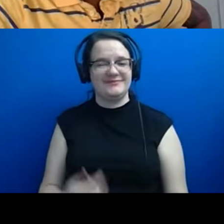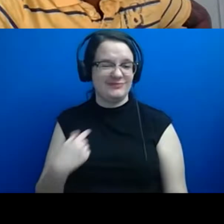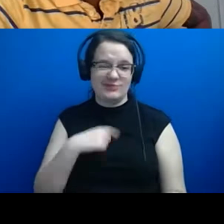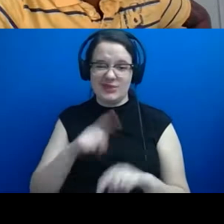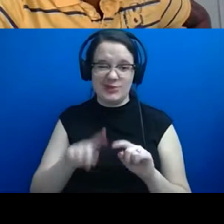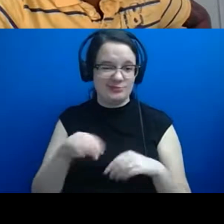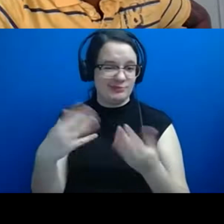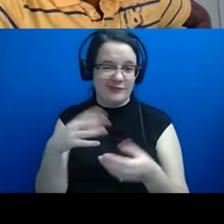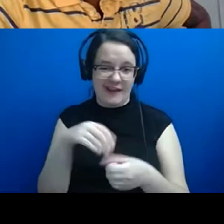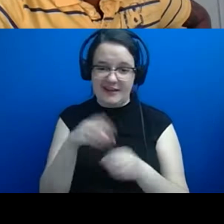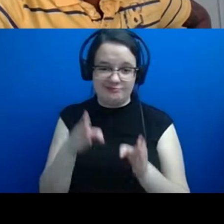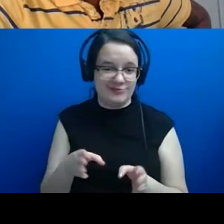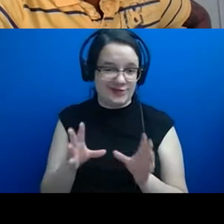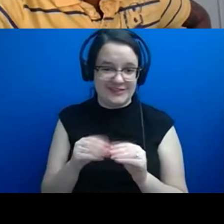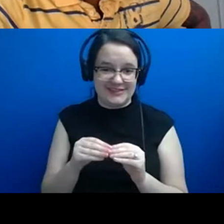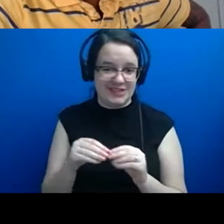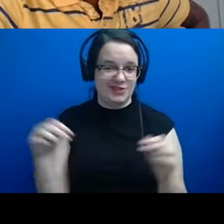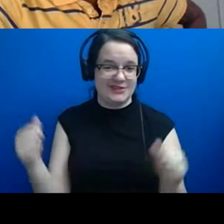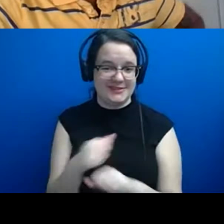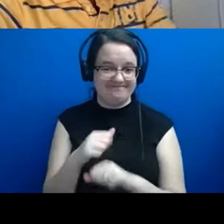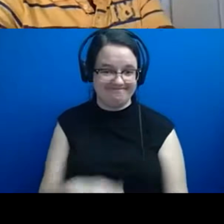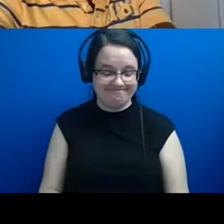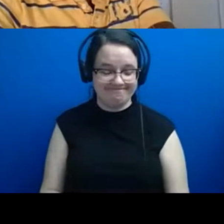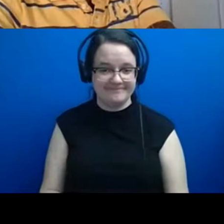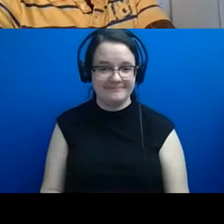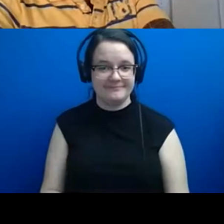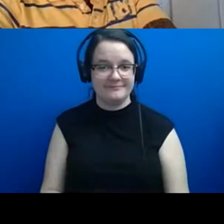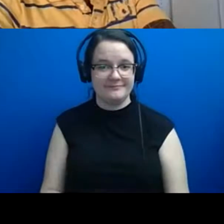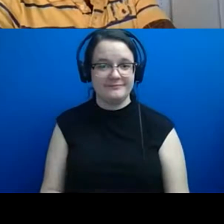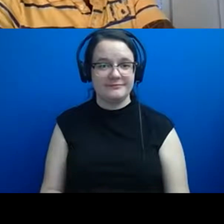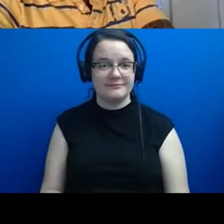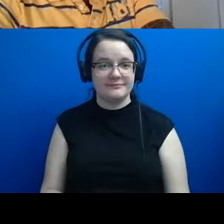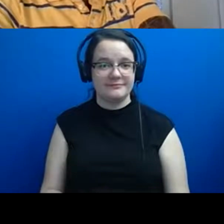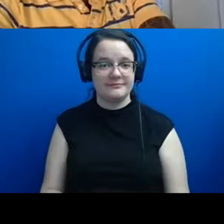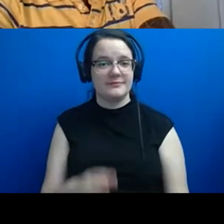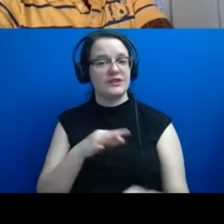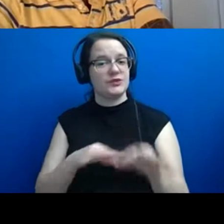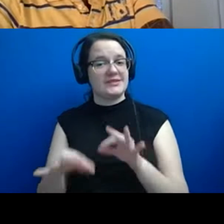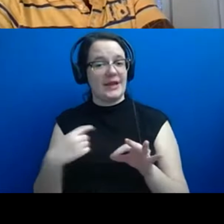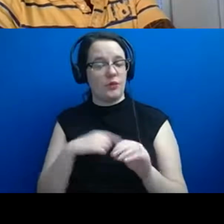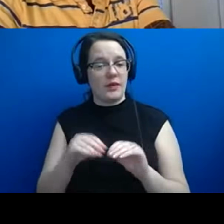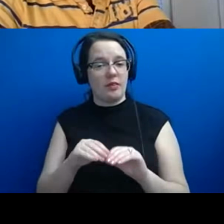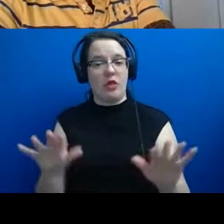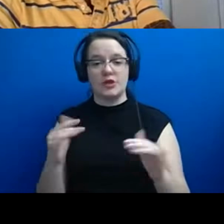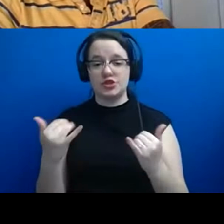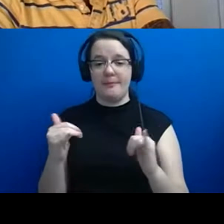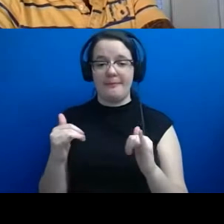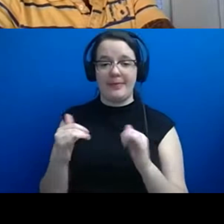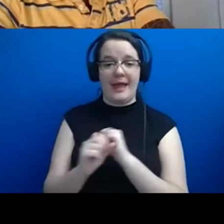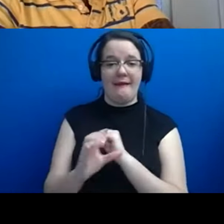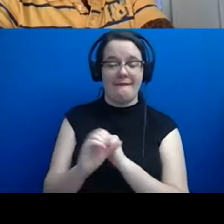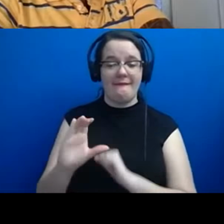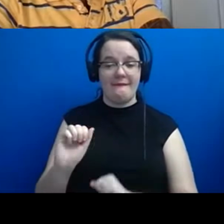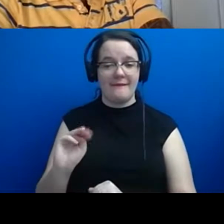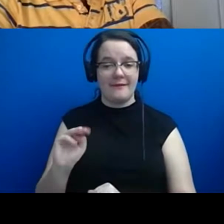in-person sessions, we launched the Please Play campaign in order to bring play to children